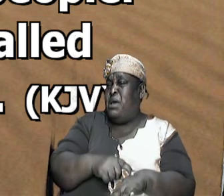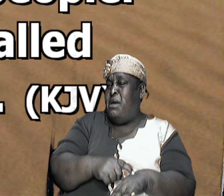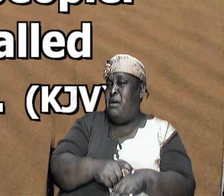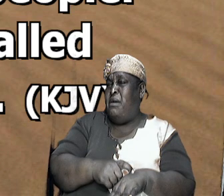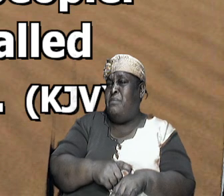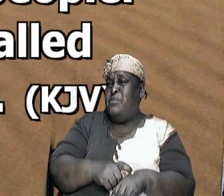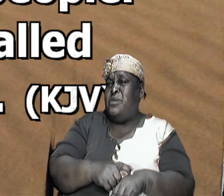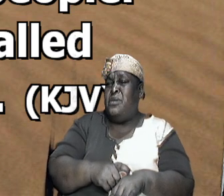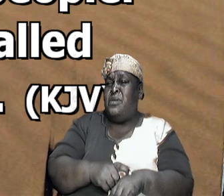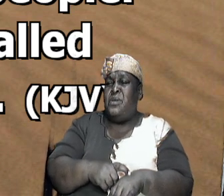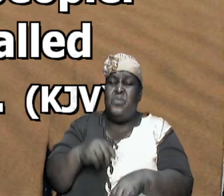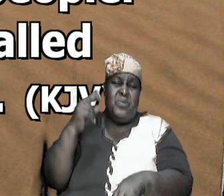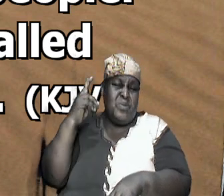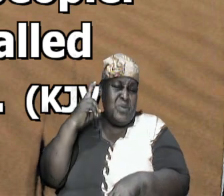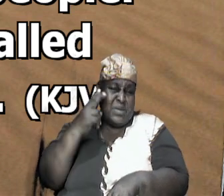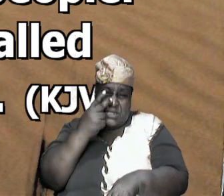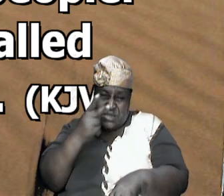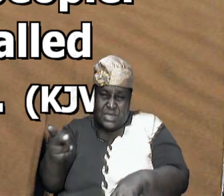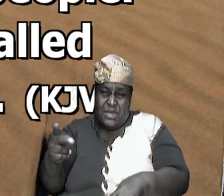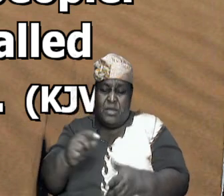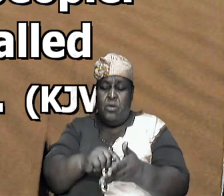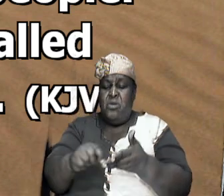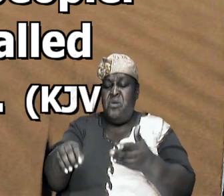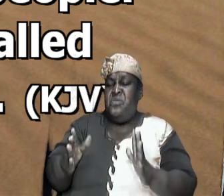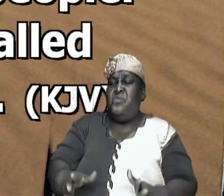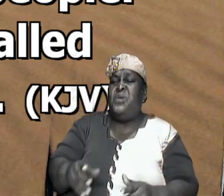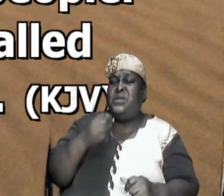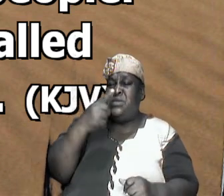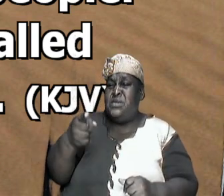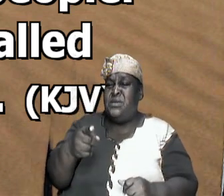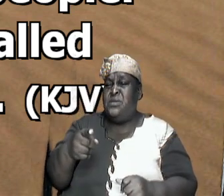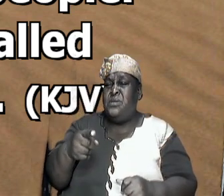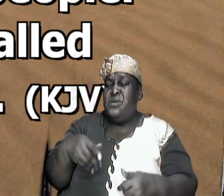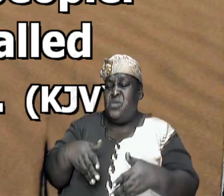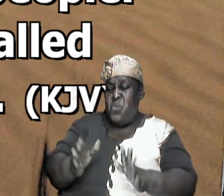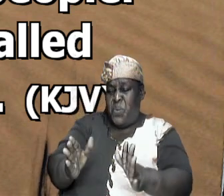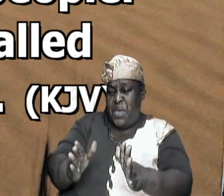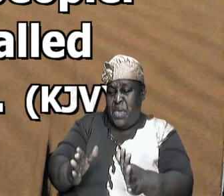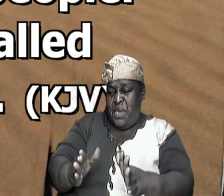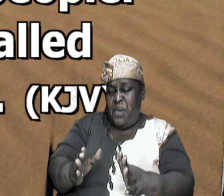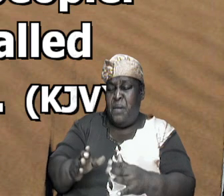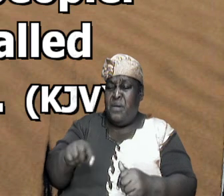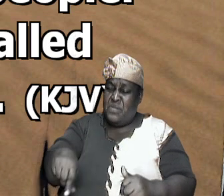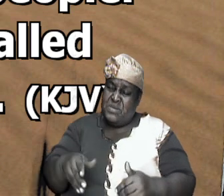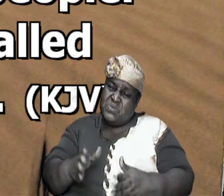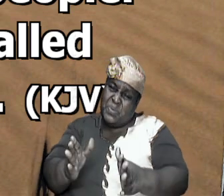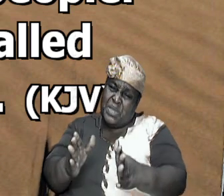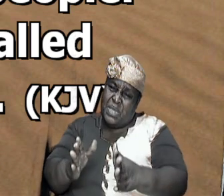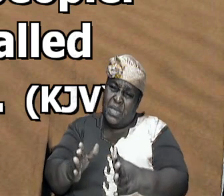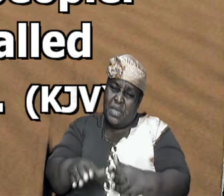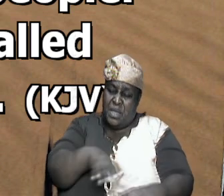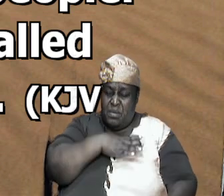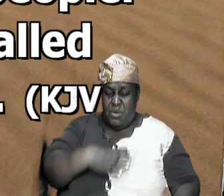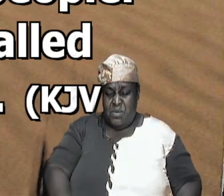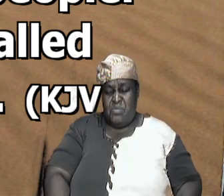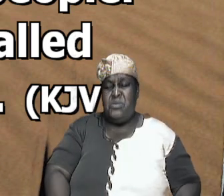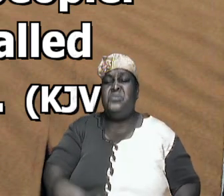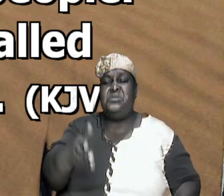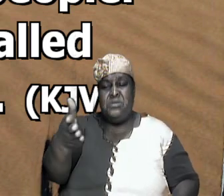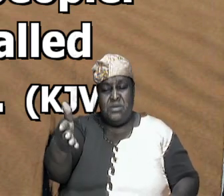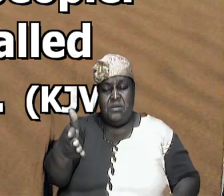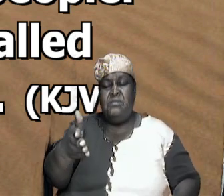this way. Is really a reference to Christianity, you know. But it was here at